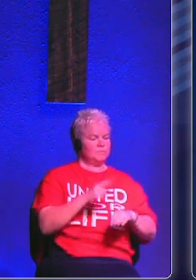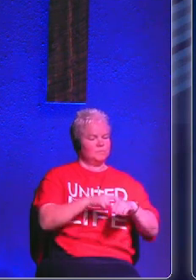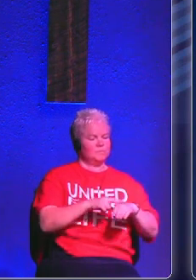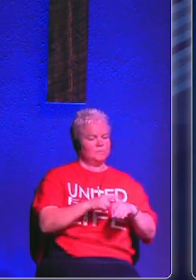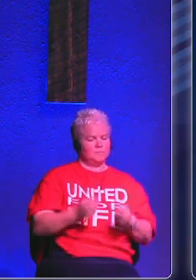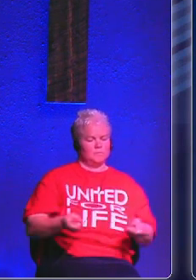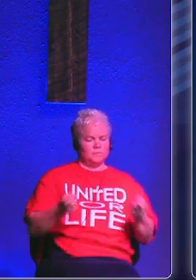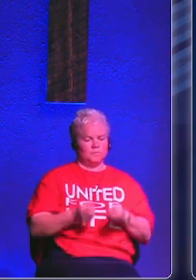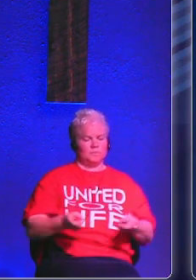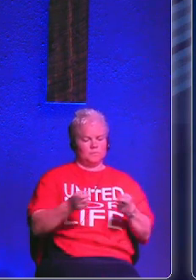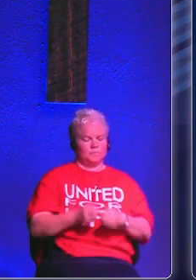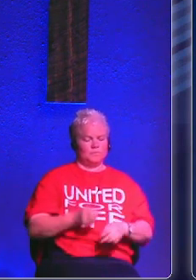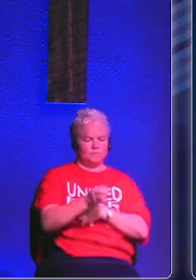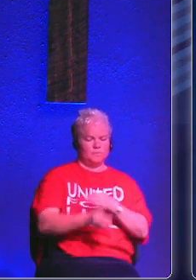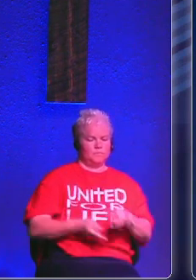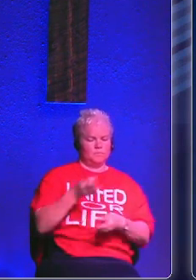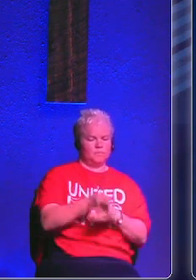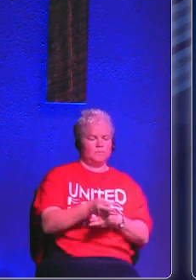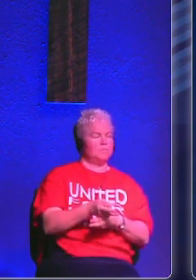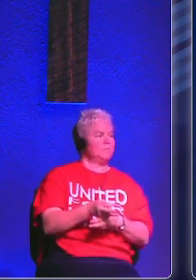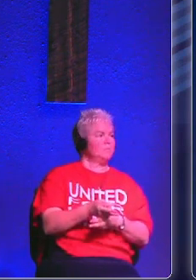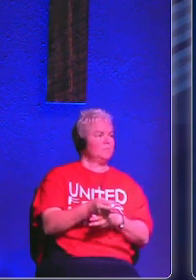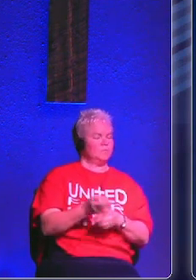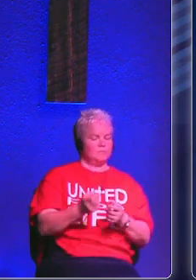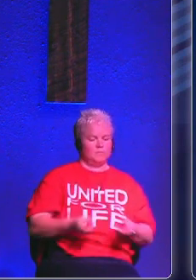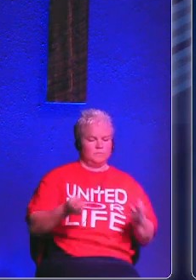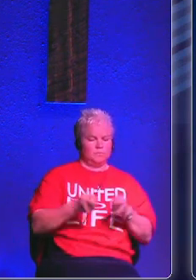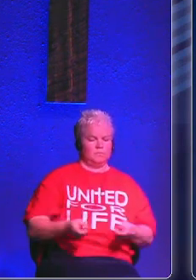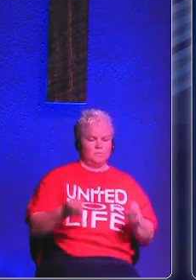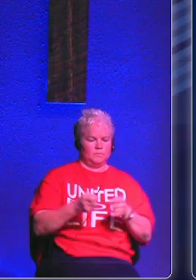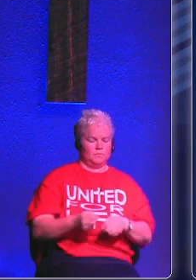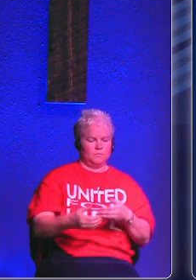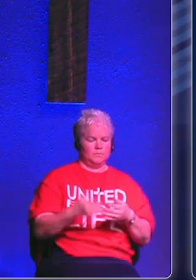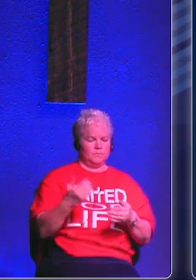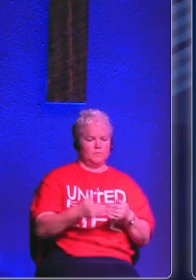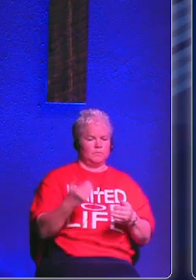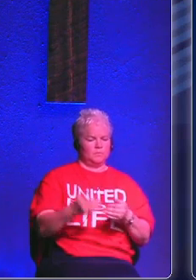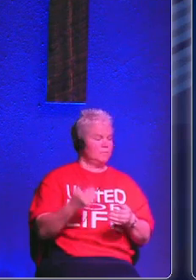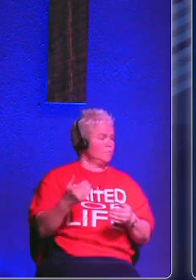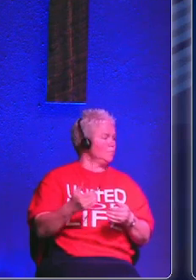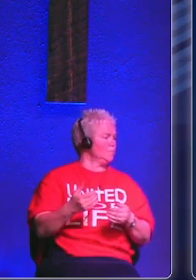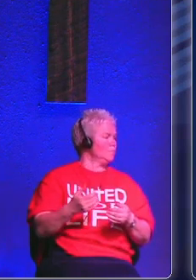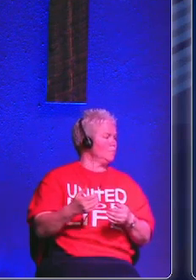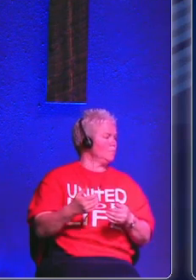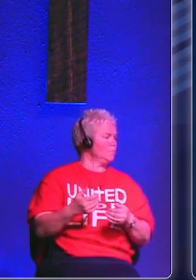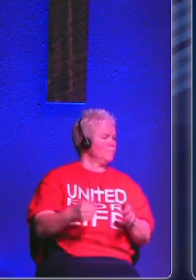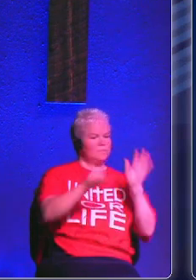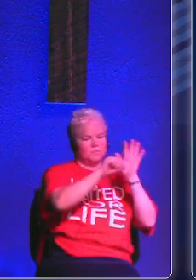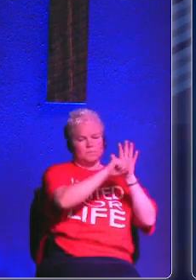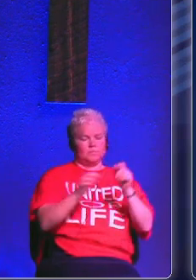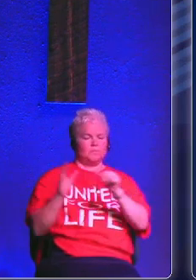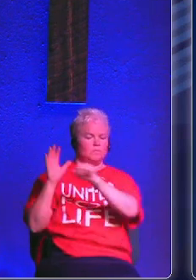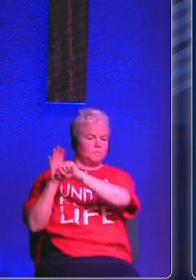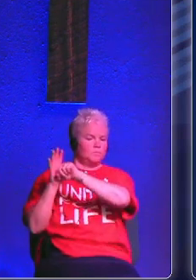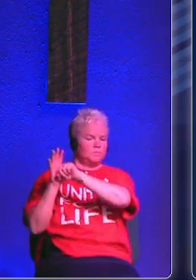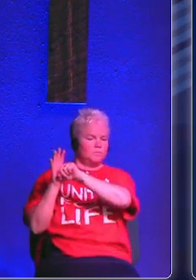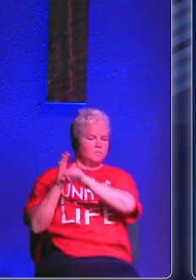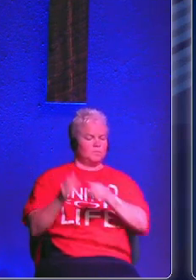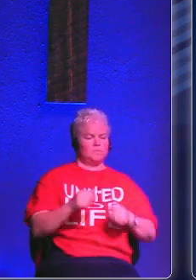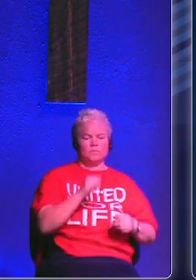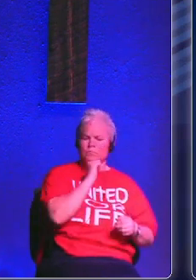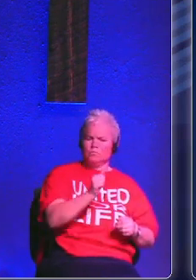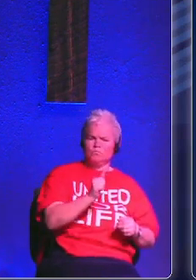Because in a sinful world, sin is easy. But sacrifice should never be